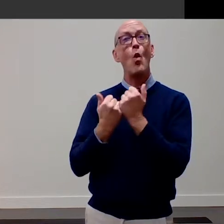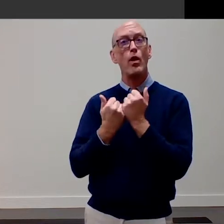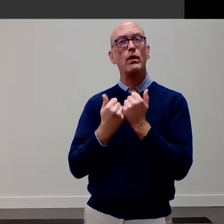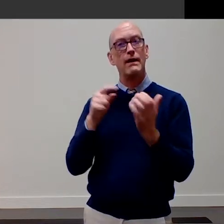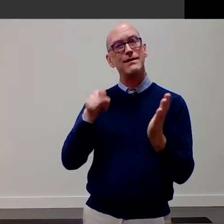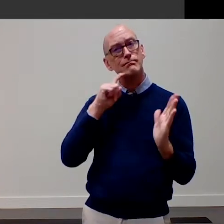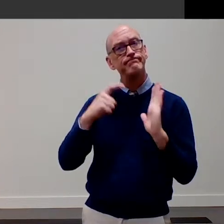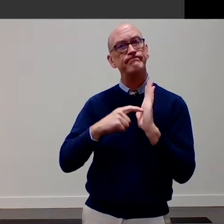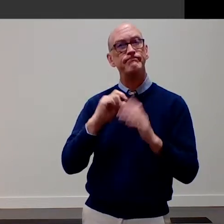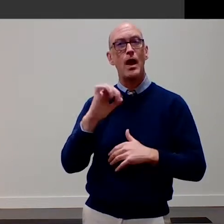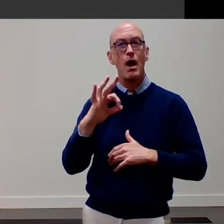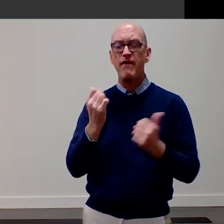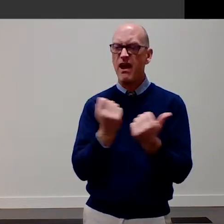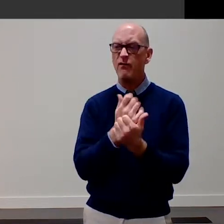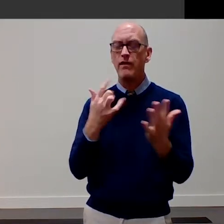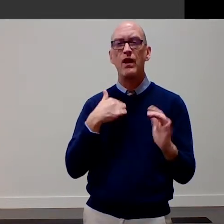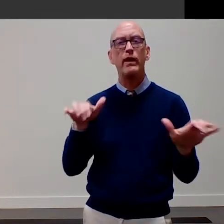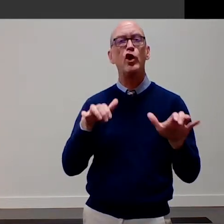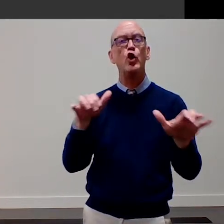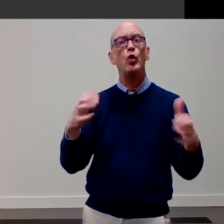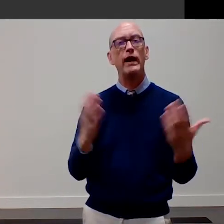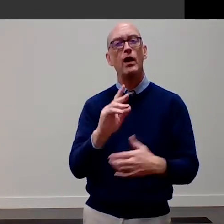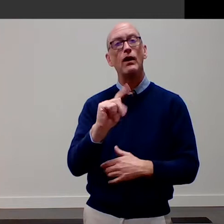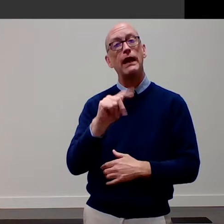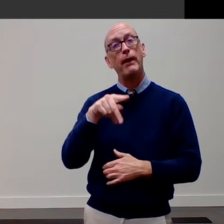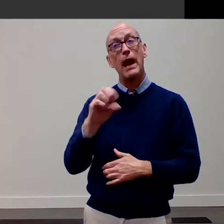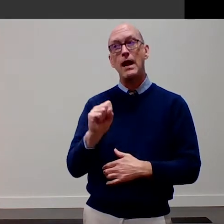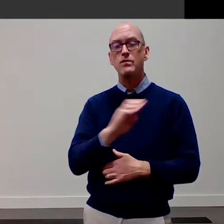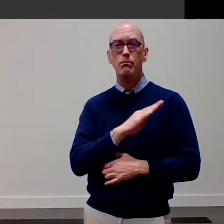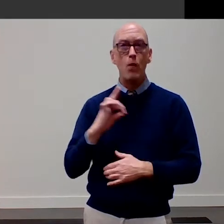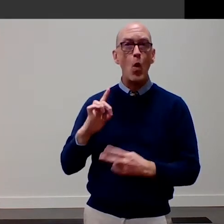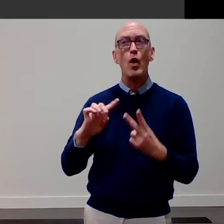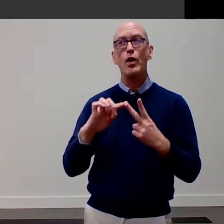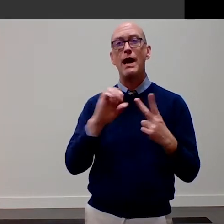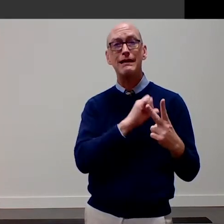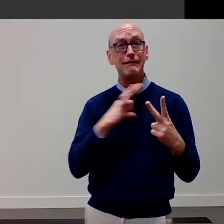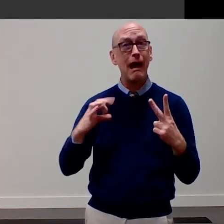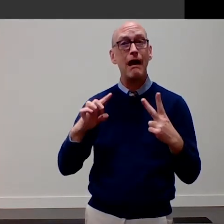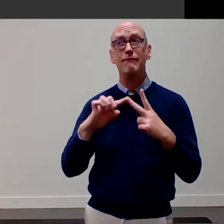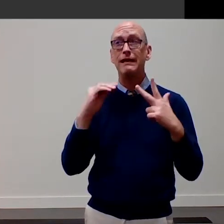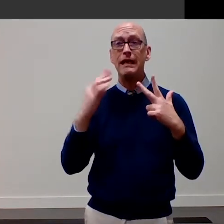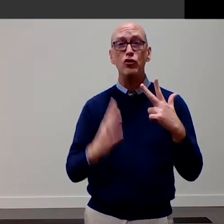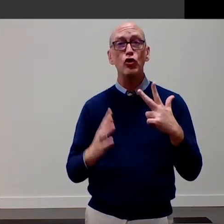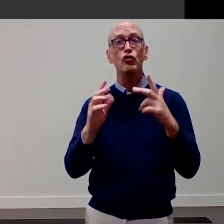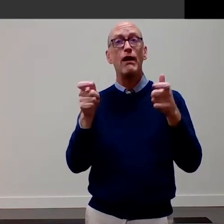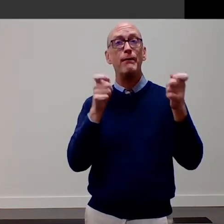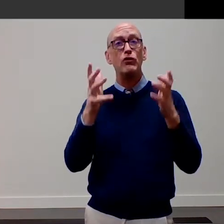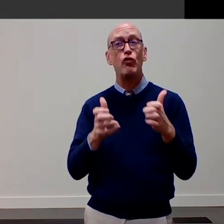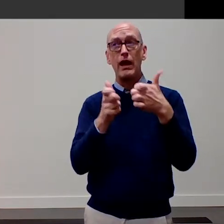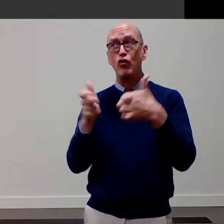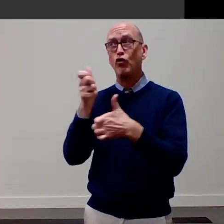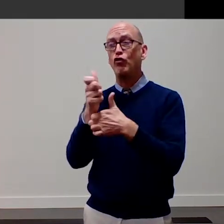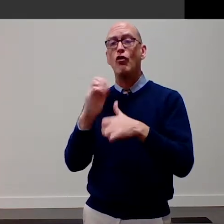is a recognition of everything that we do here in TPS from board, staff, teachers, administrators, and central office members in essence